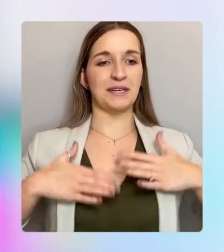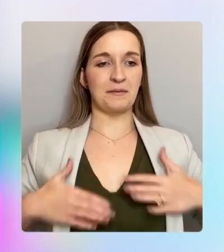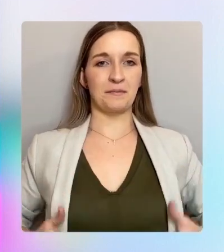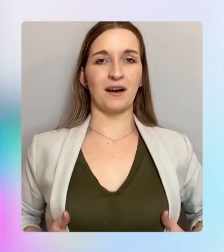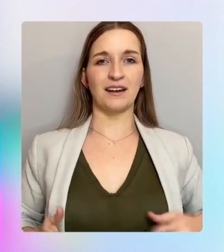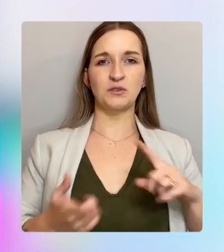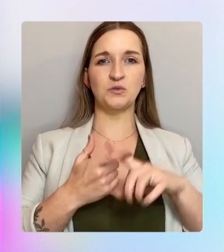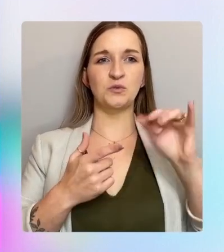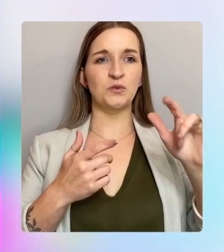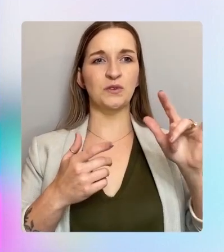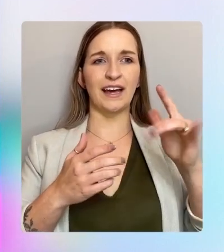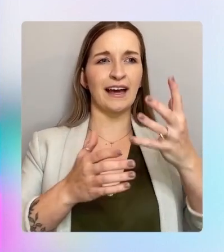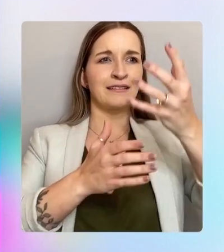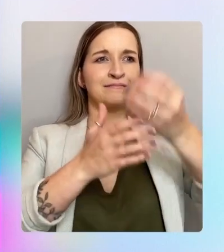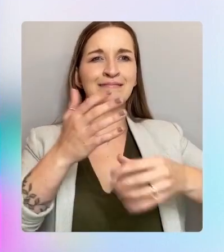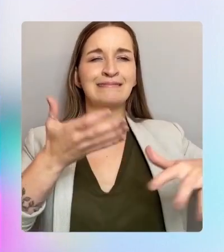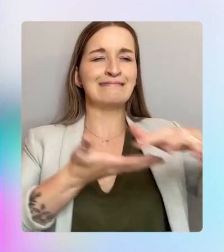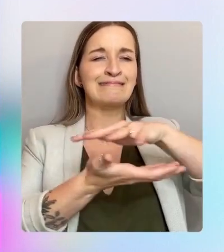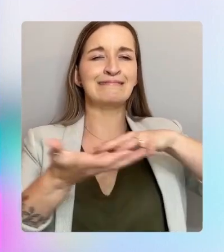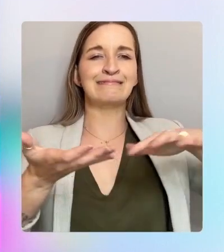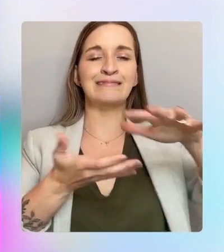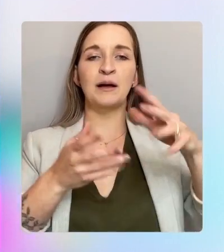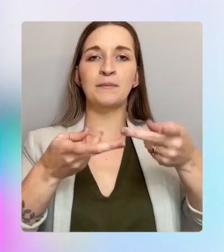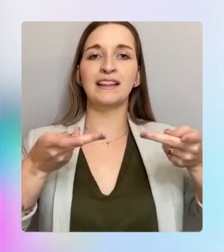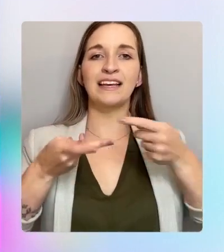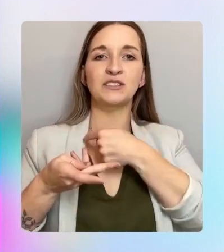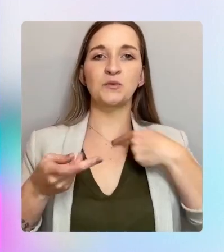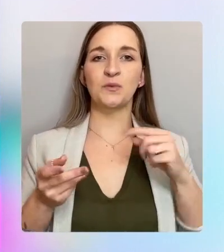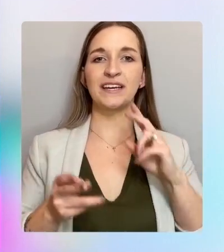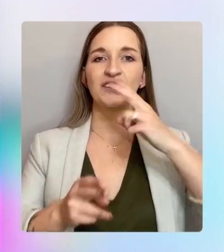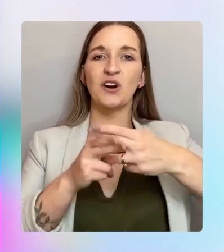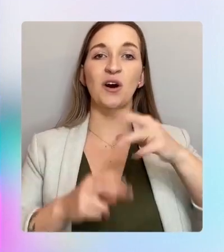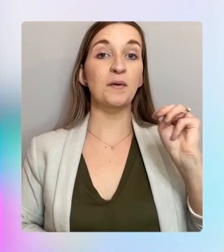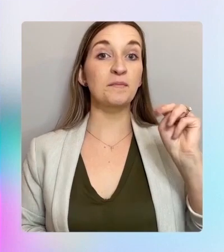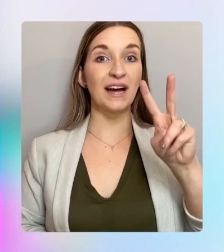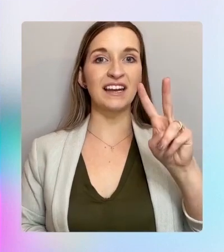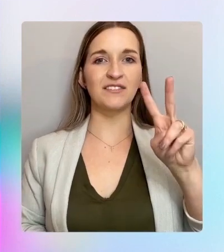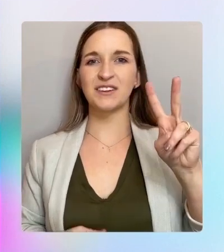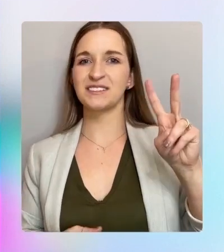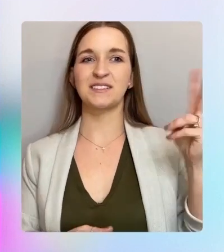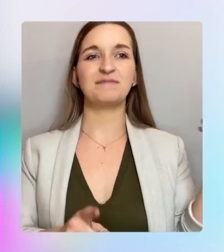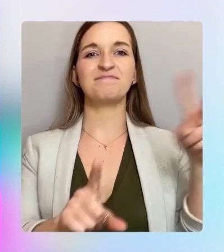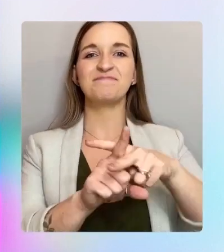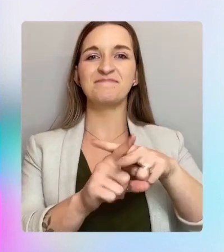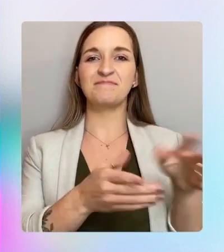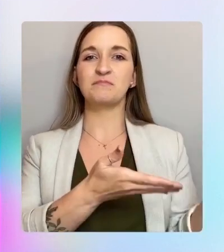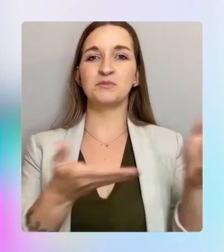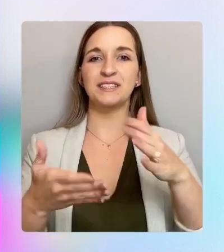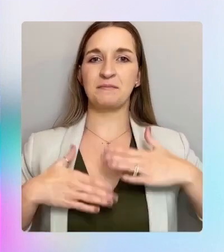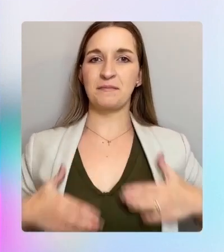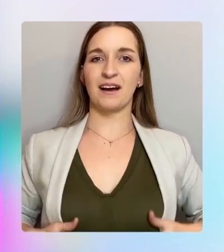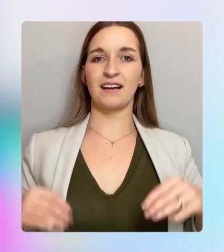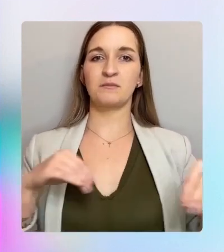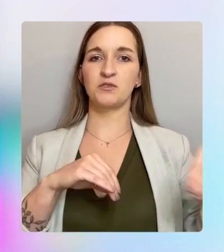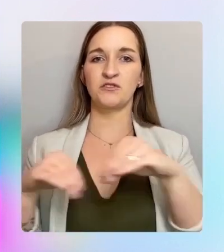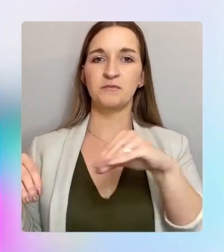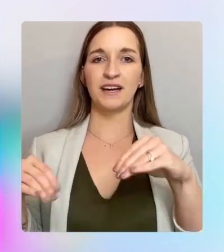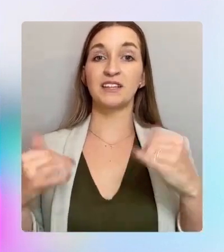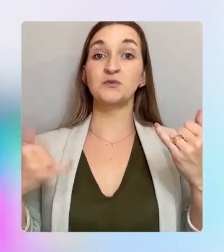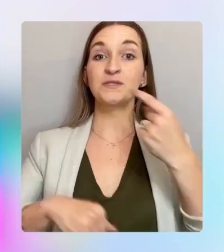internet that we call the metaverse. And today, I am pleased to announce the release of Meta's body